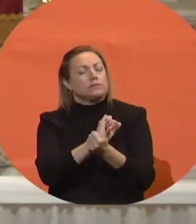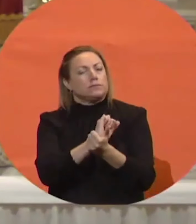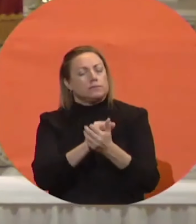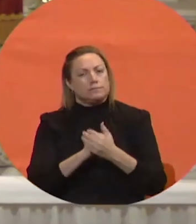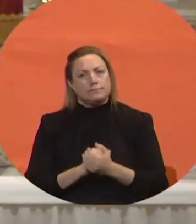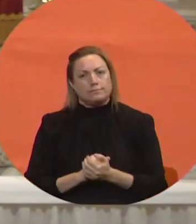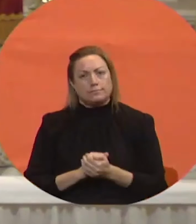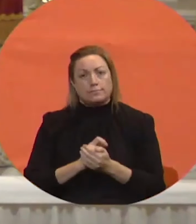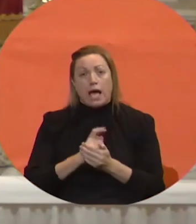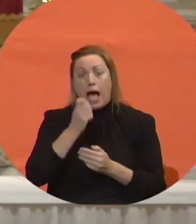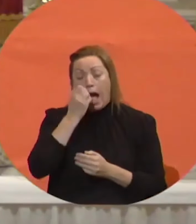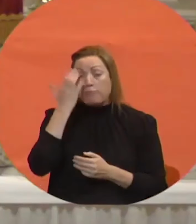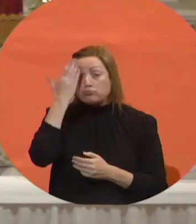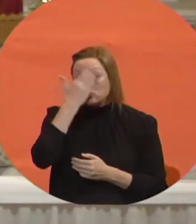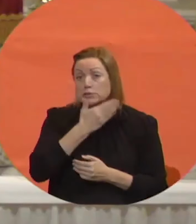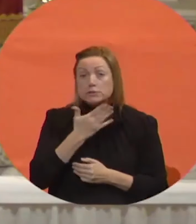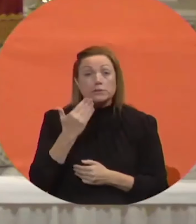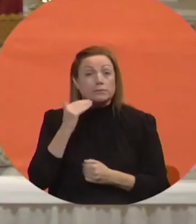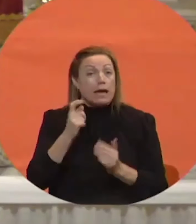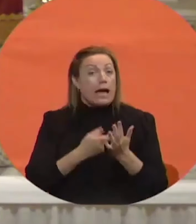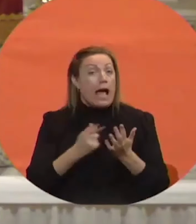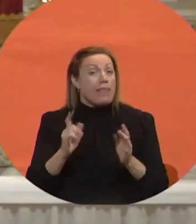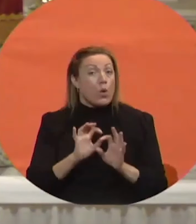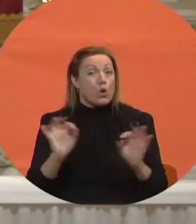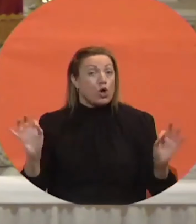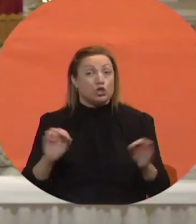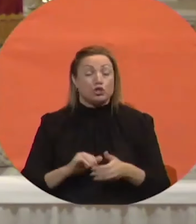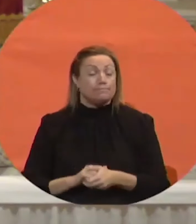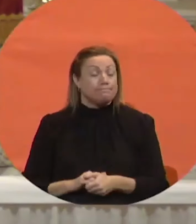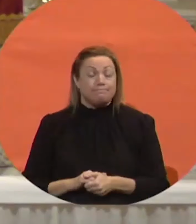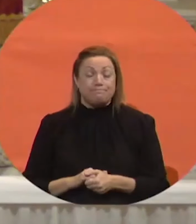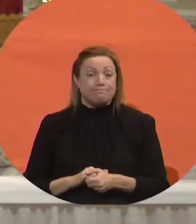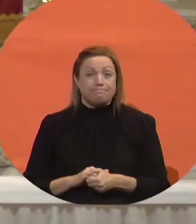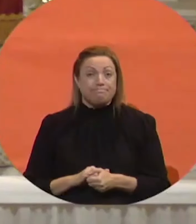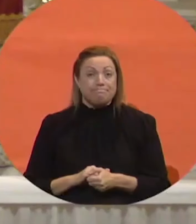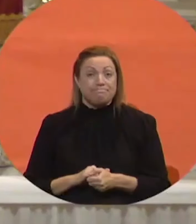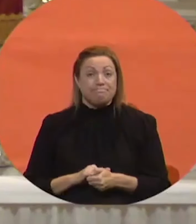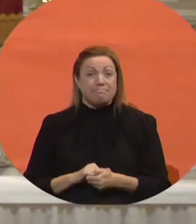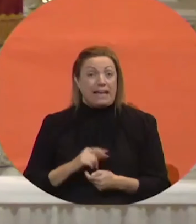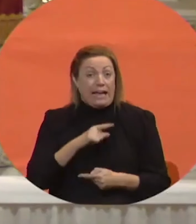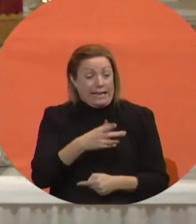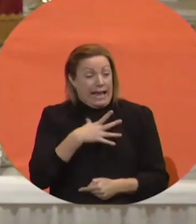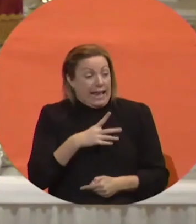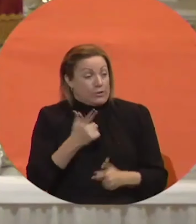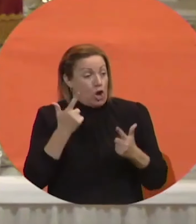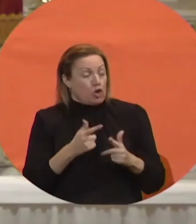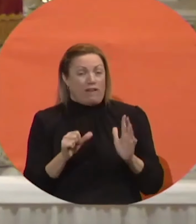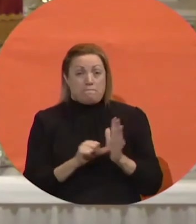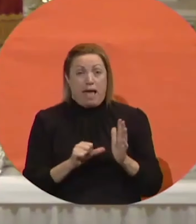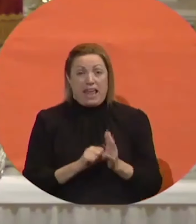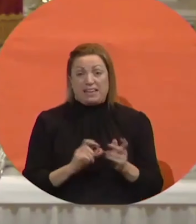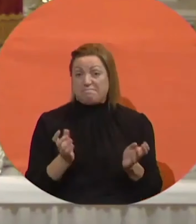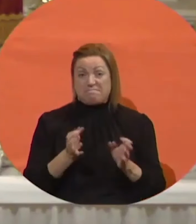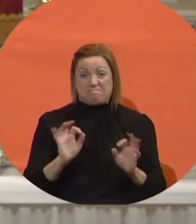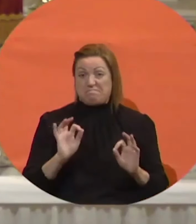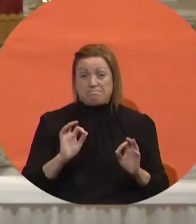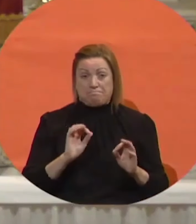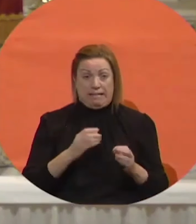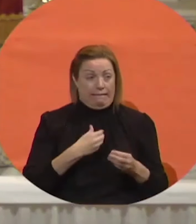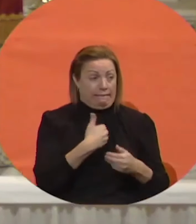not. He could live on the smell of an oily rag and give his last penny to the poor.